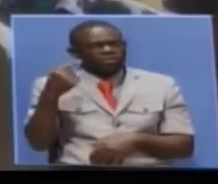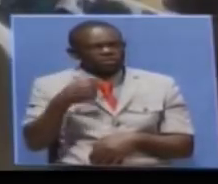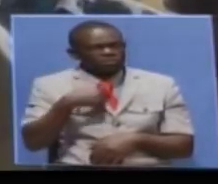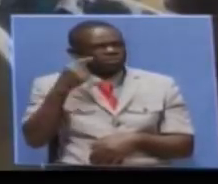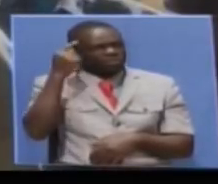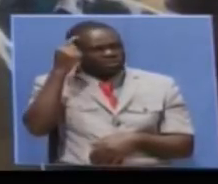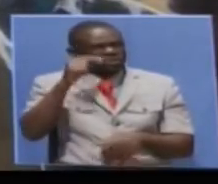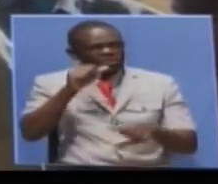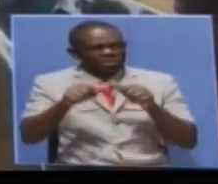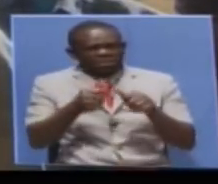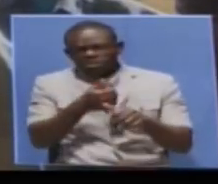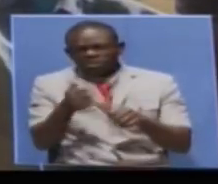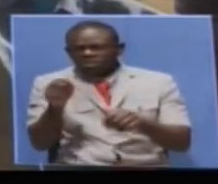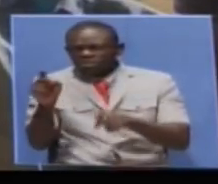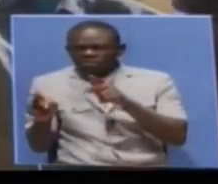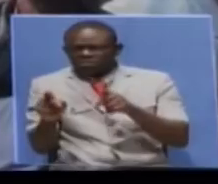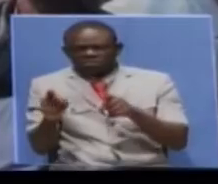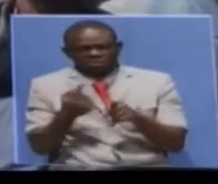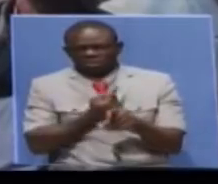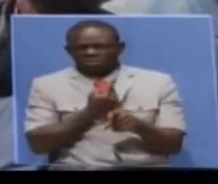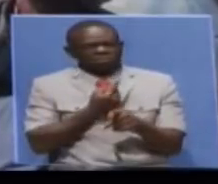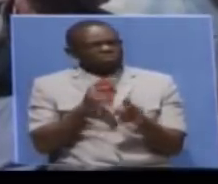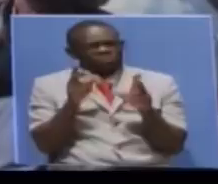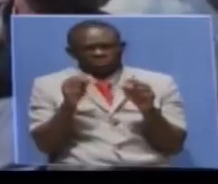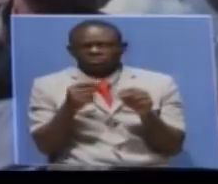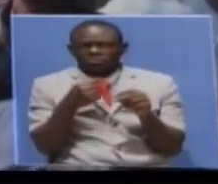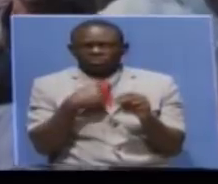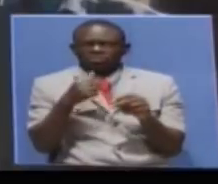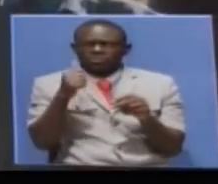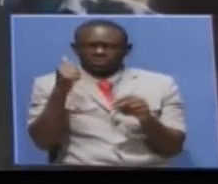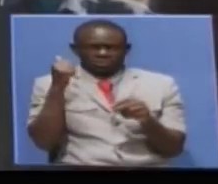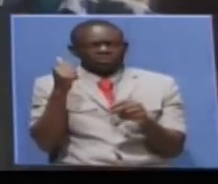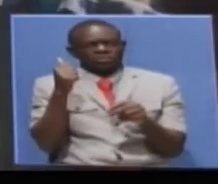That one I knew it was a matter of silence for me.